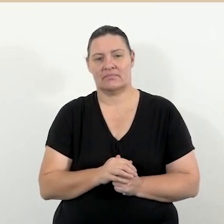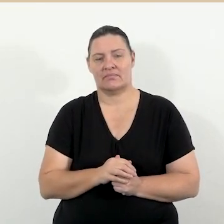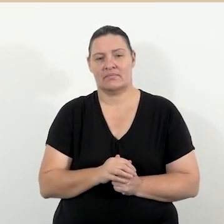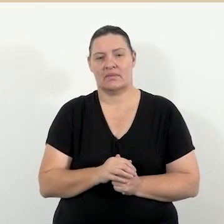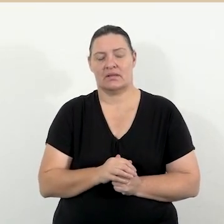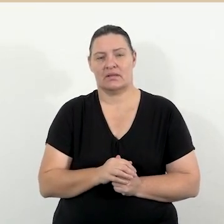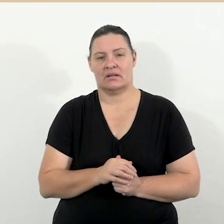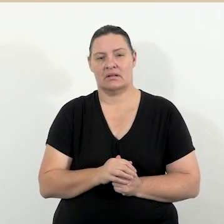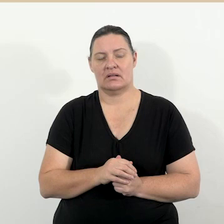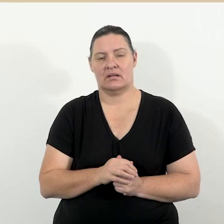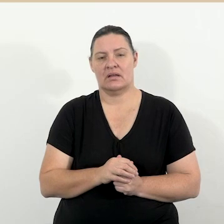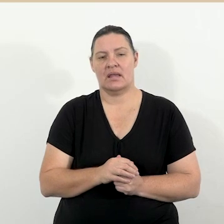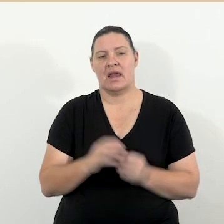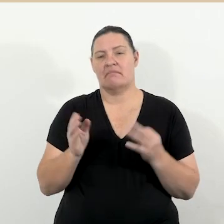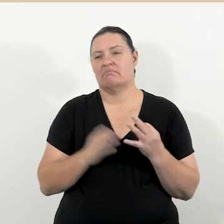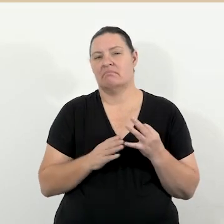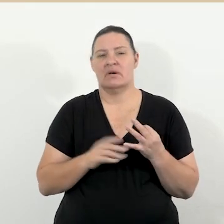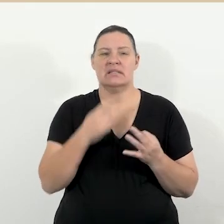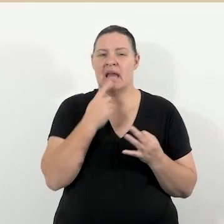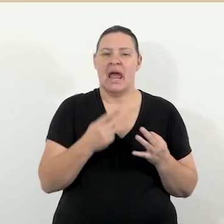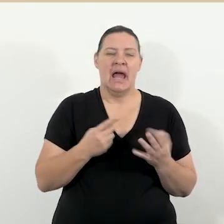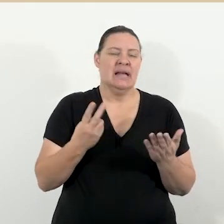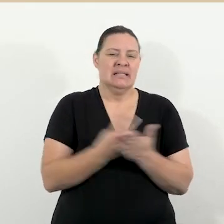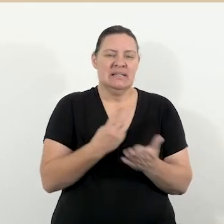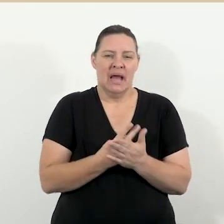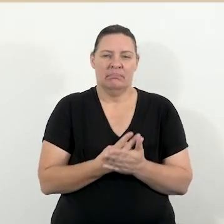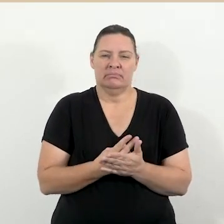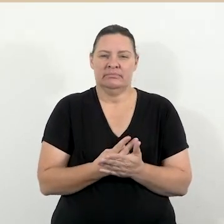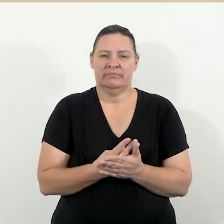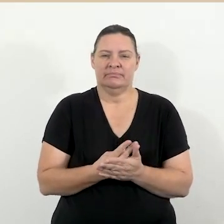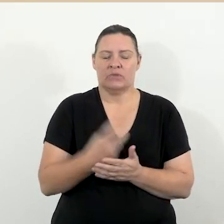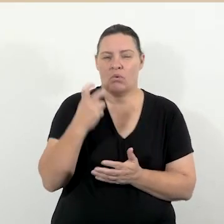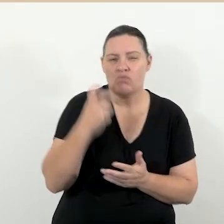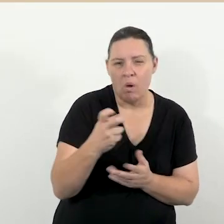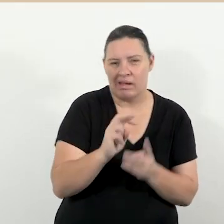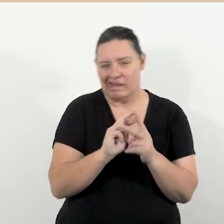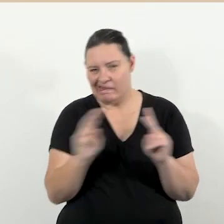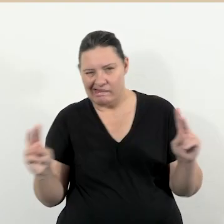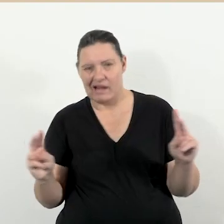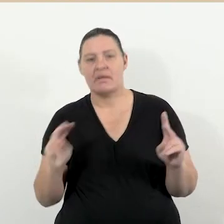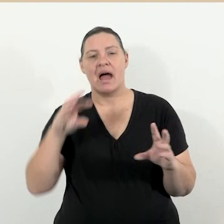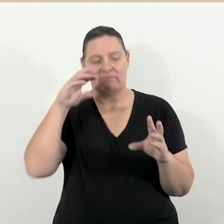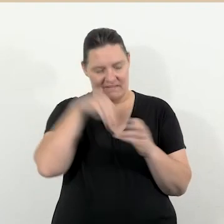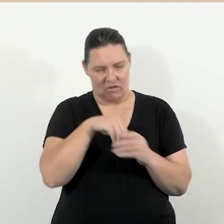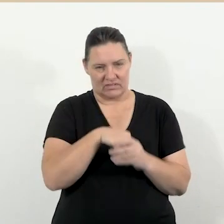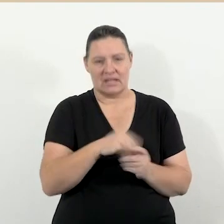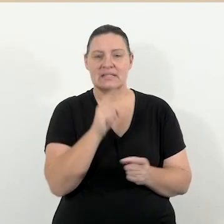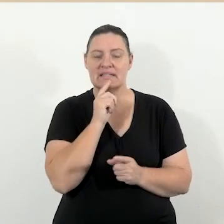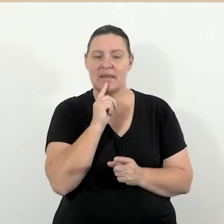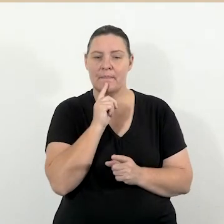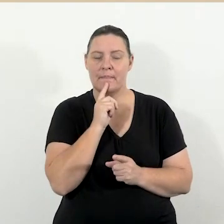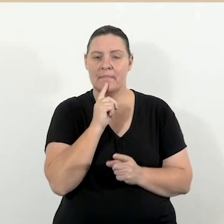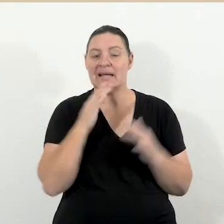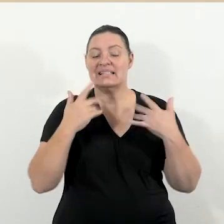the lithosphere. And then we move on to say even minerals are also part of the lithosphere, as well as